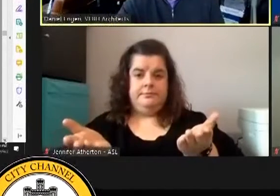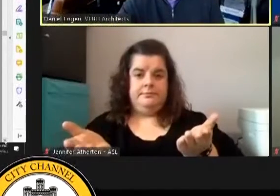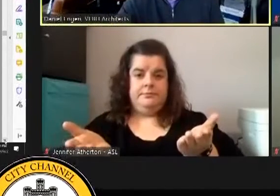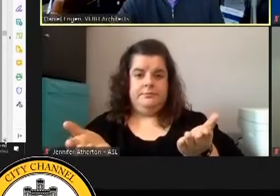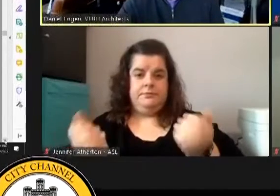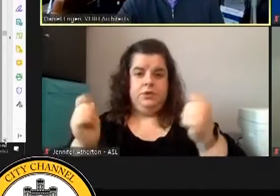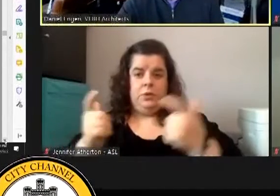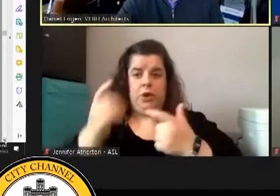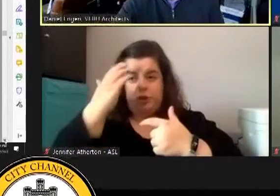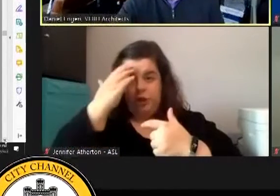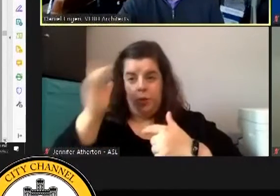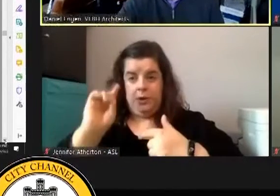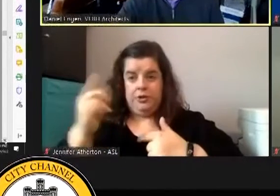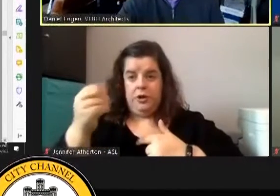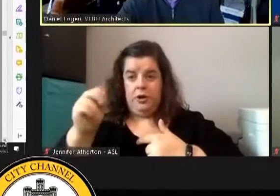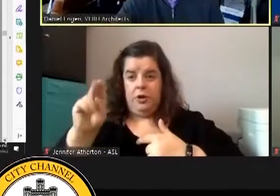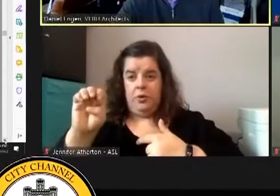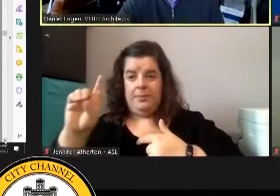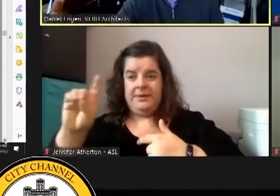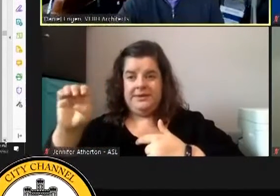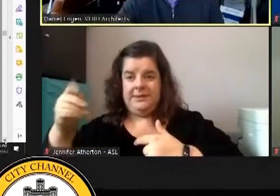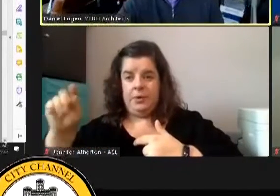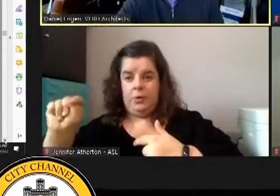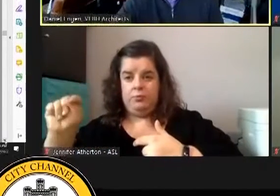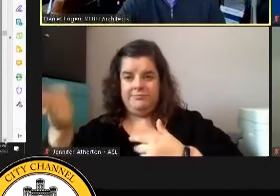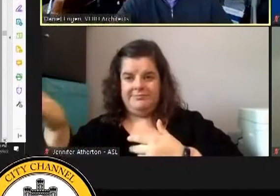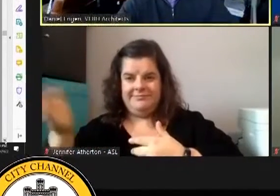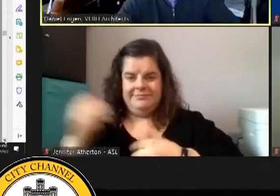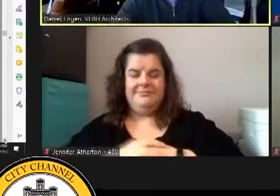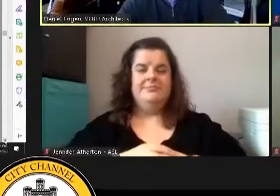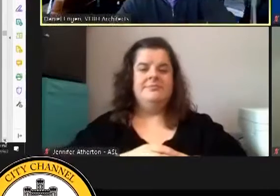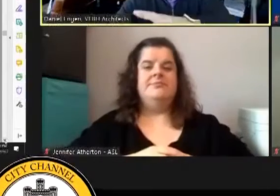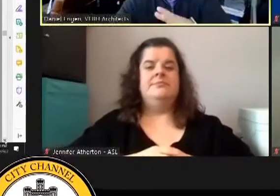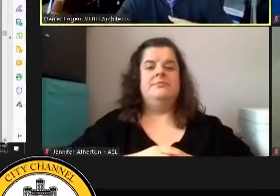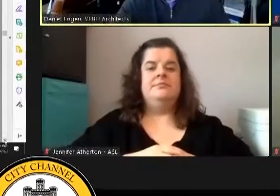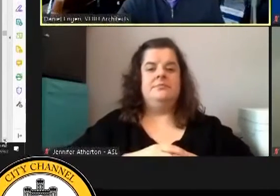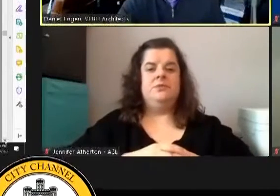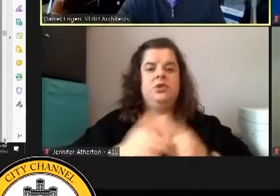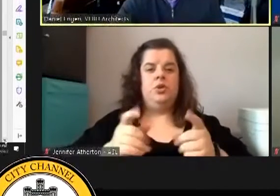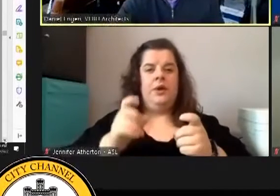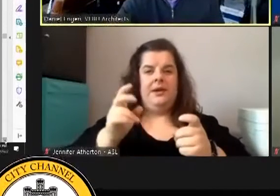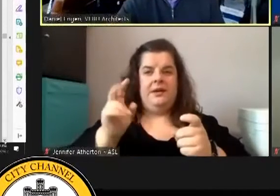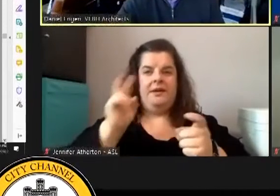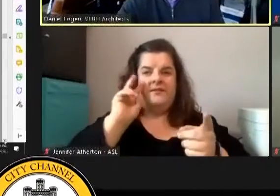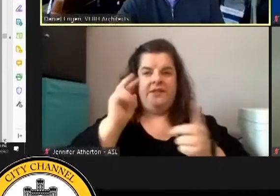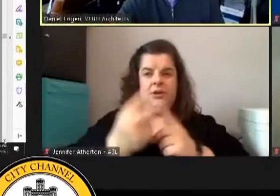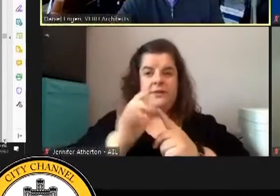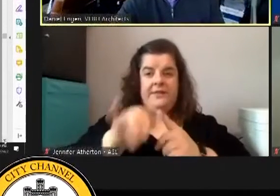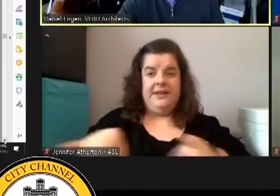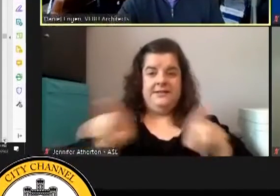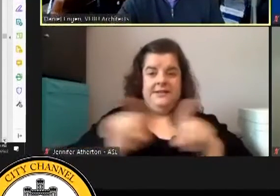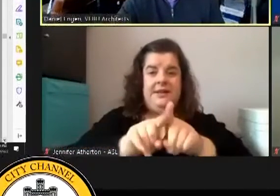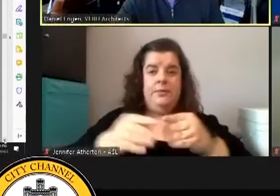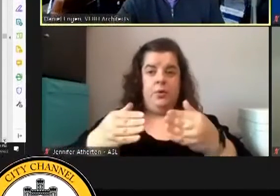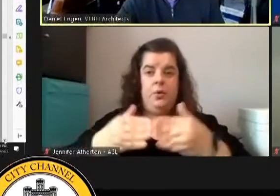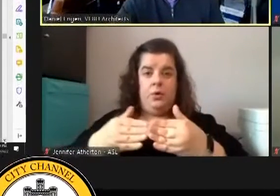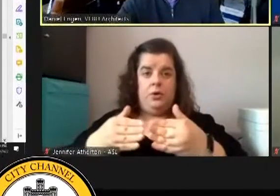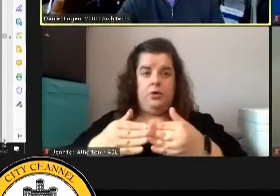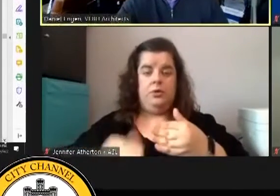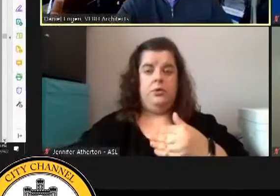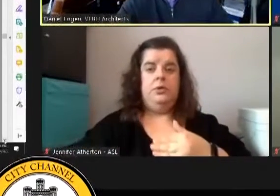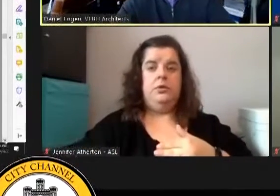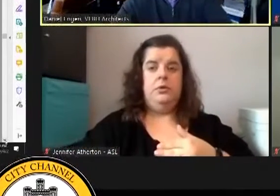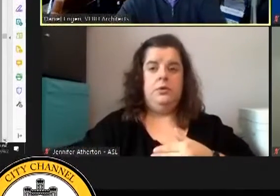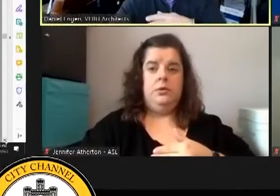Depots are. Another quick view of that same corner. And then